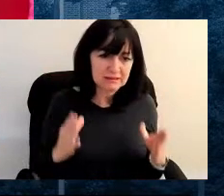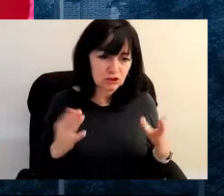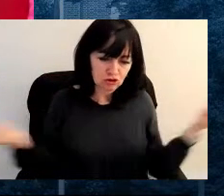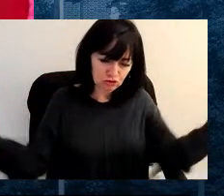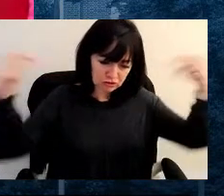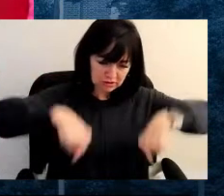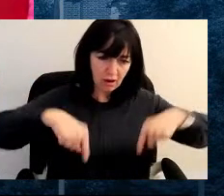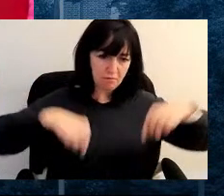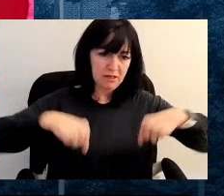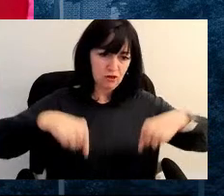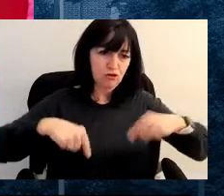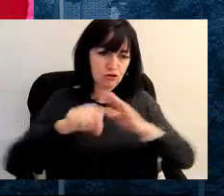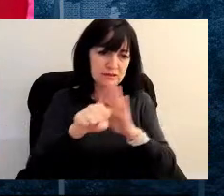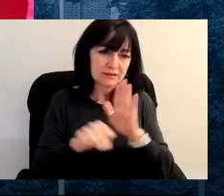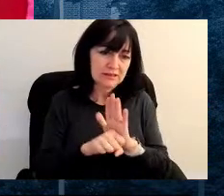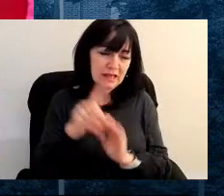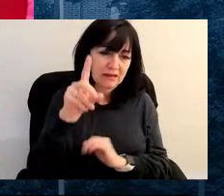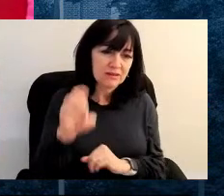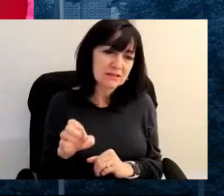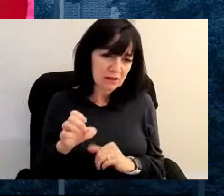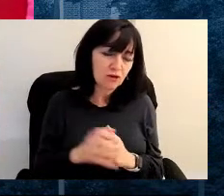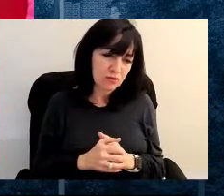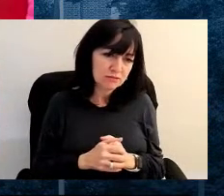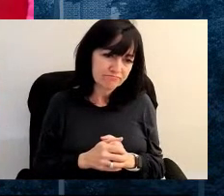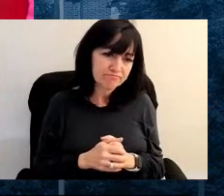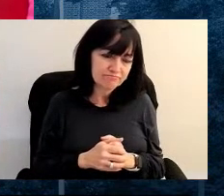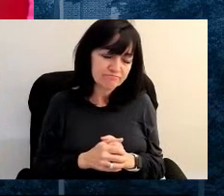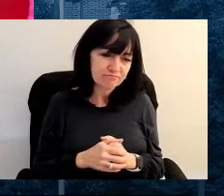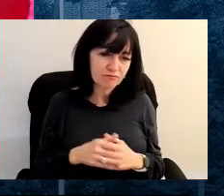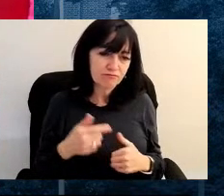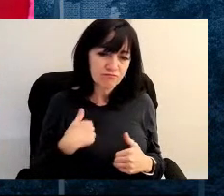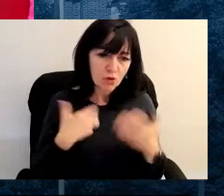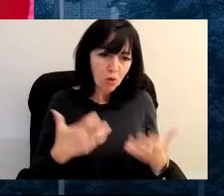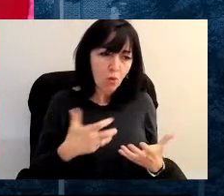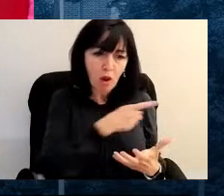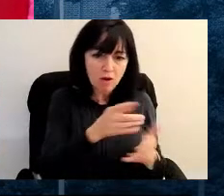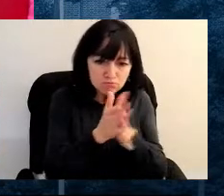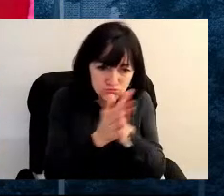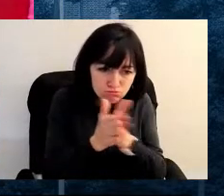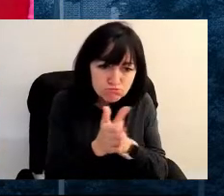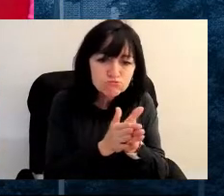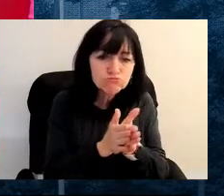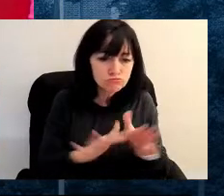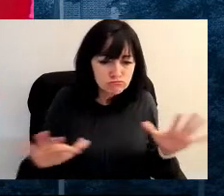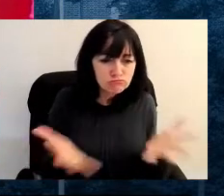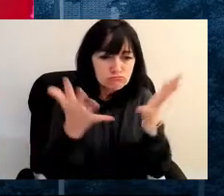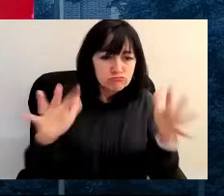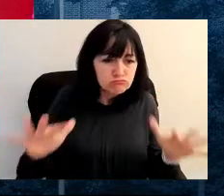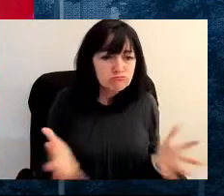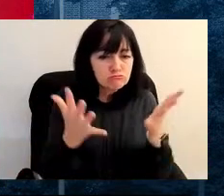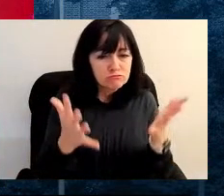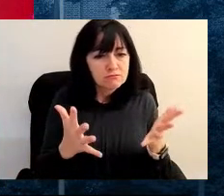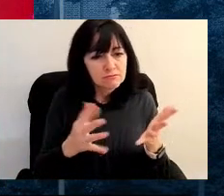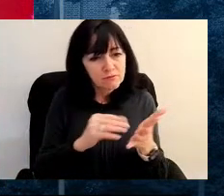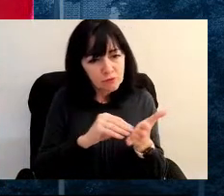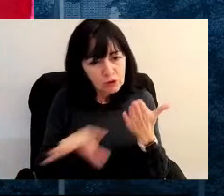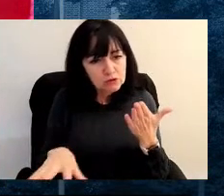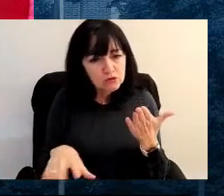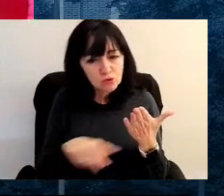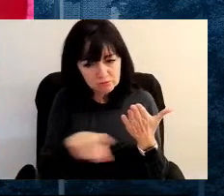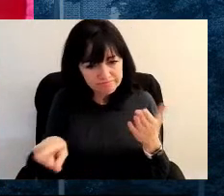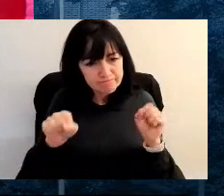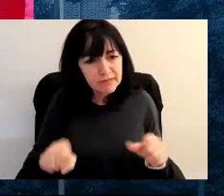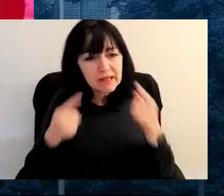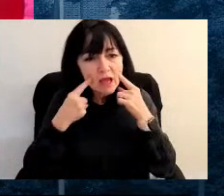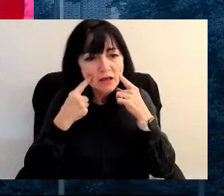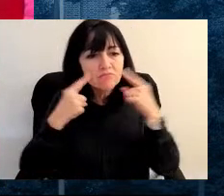those teachers is intense, as we know. I'm confident that with the support of, like, teachers in the back